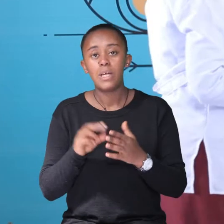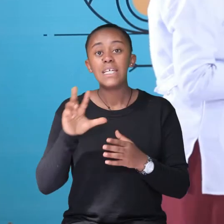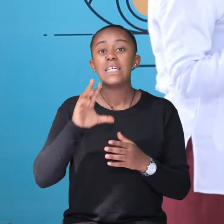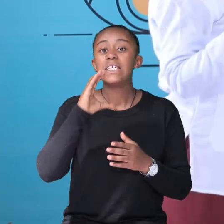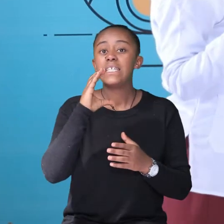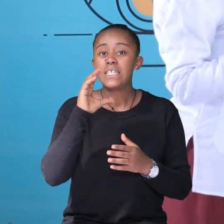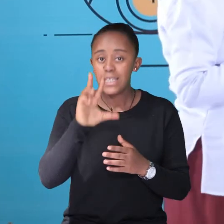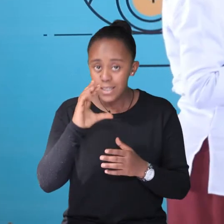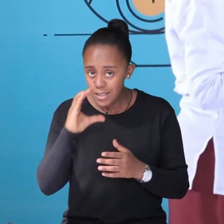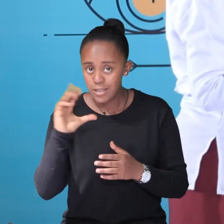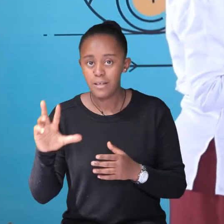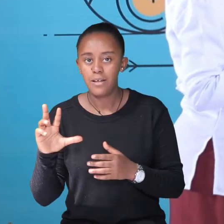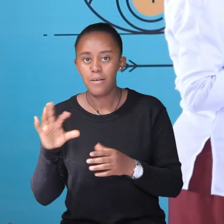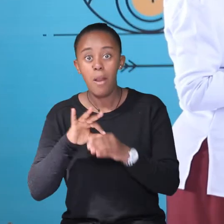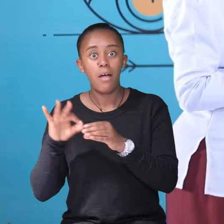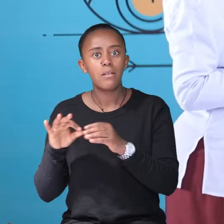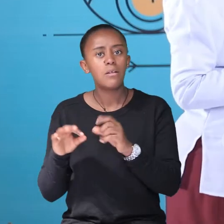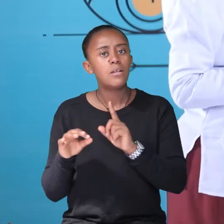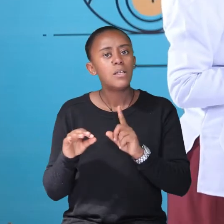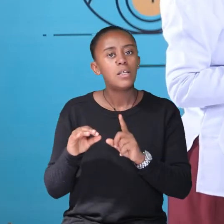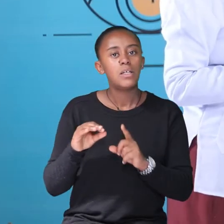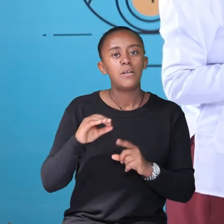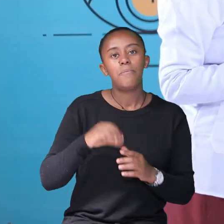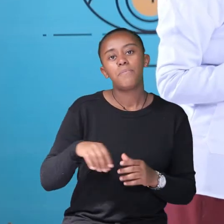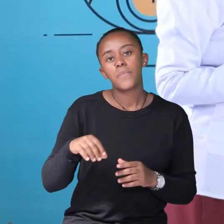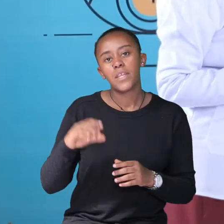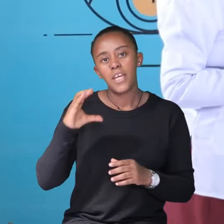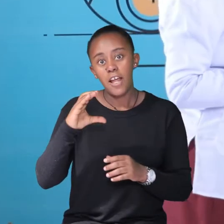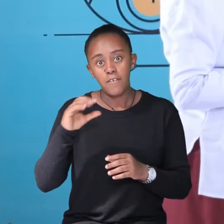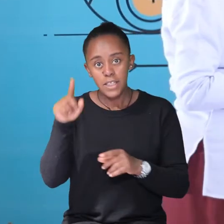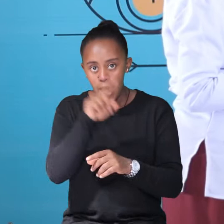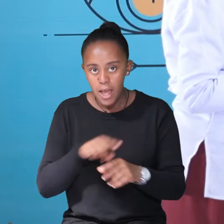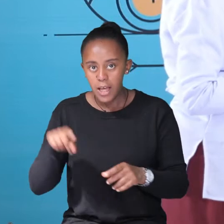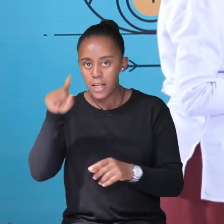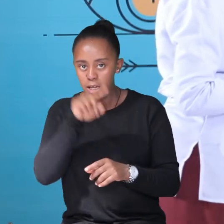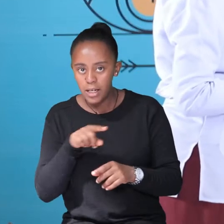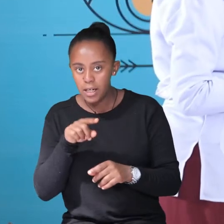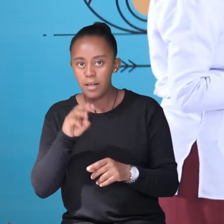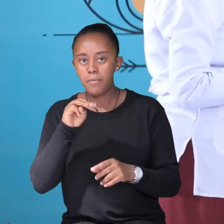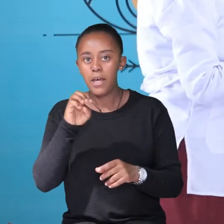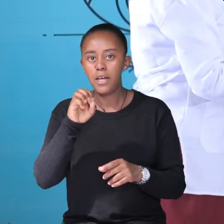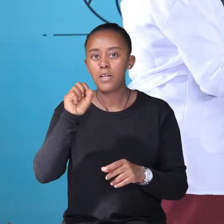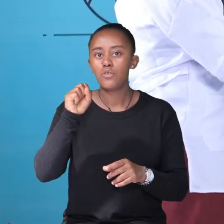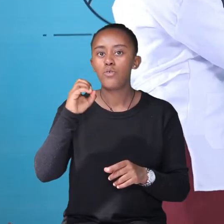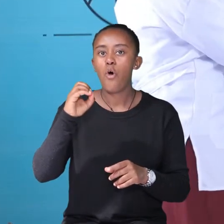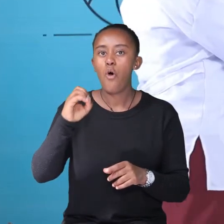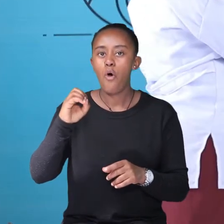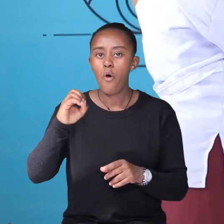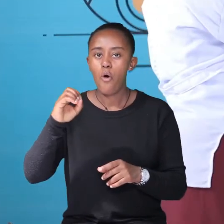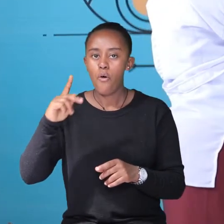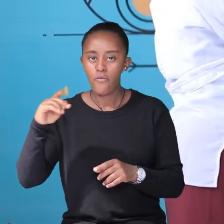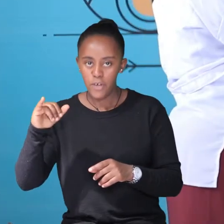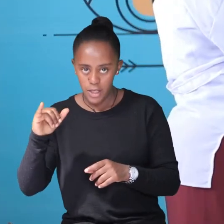plants. In such type of plant, Kelvin cycle occurs in mesophyll cell, and the